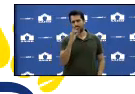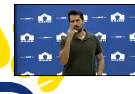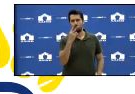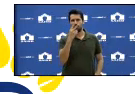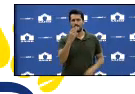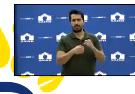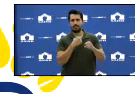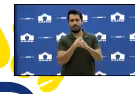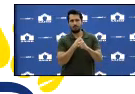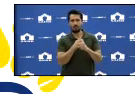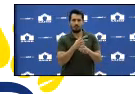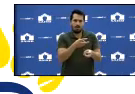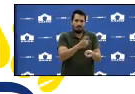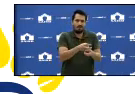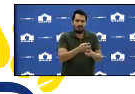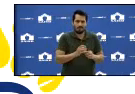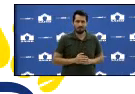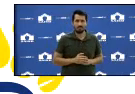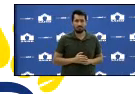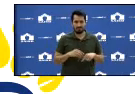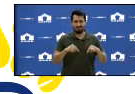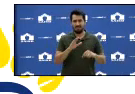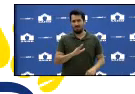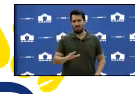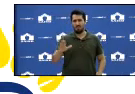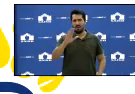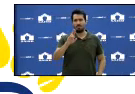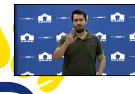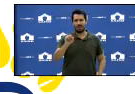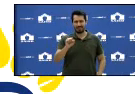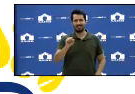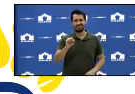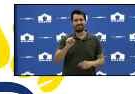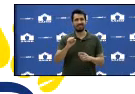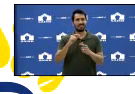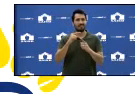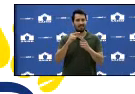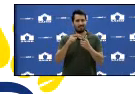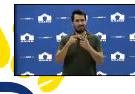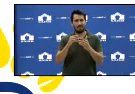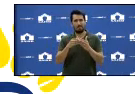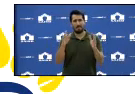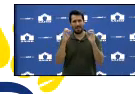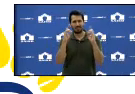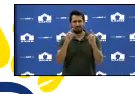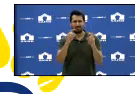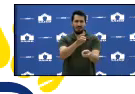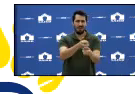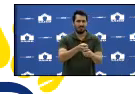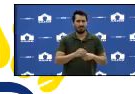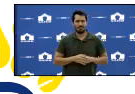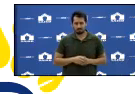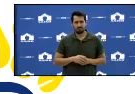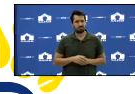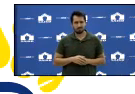have experienced as a country and in public education. This is just unbelievable.